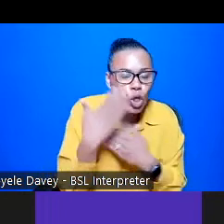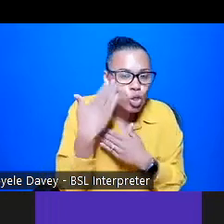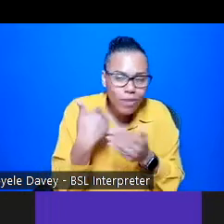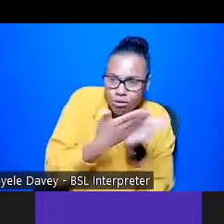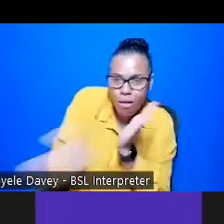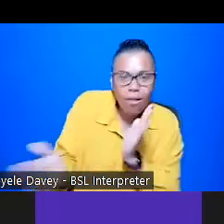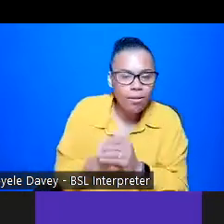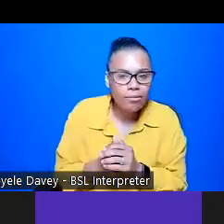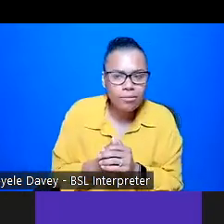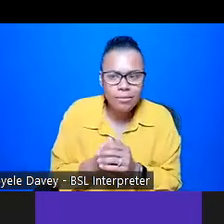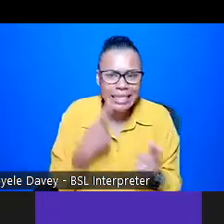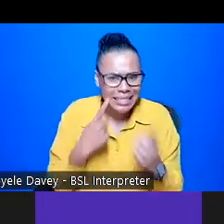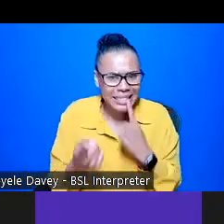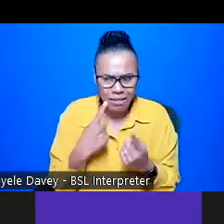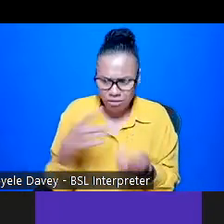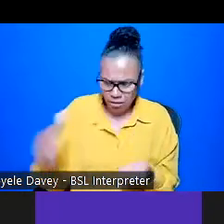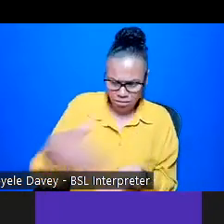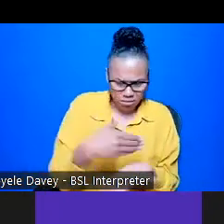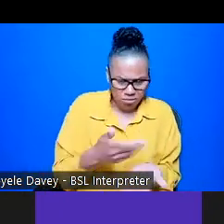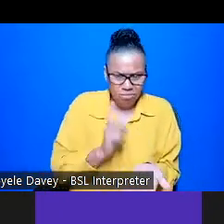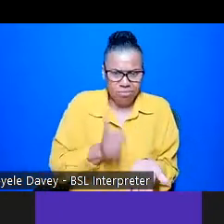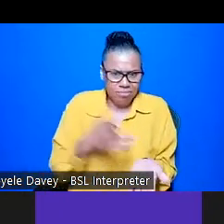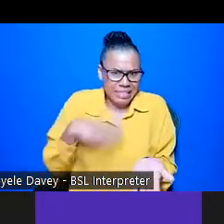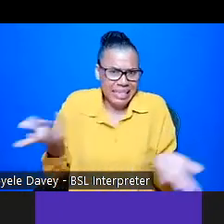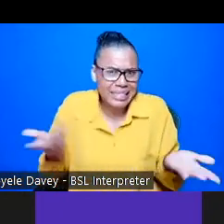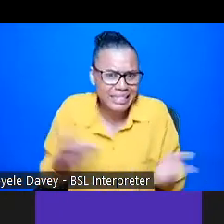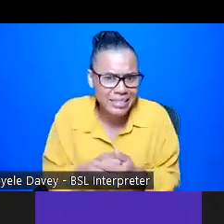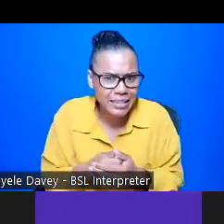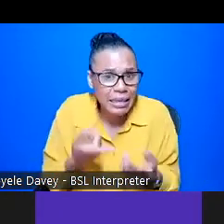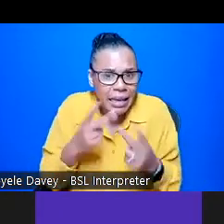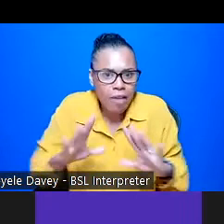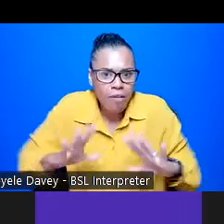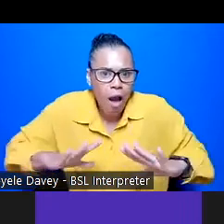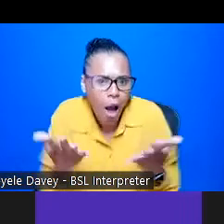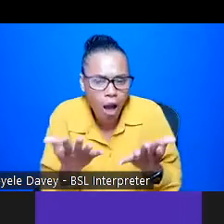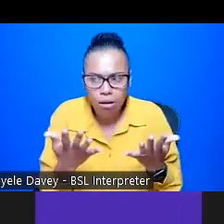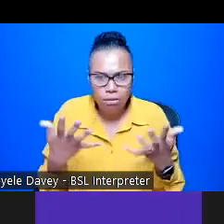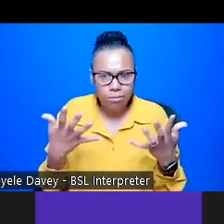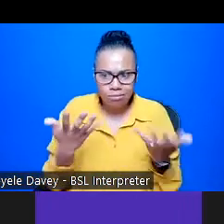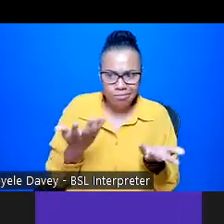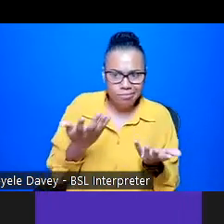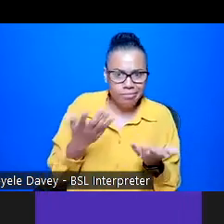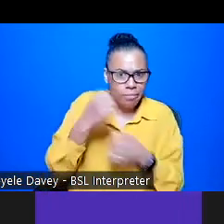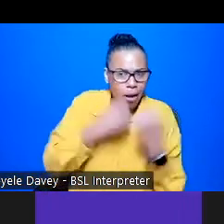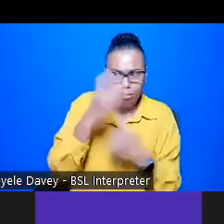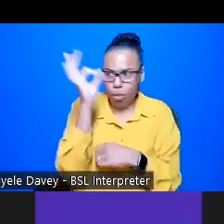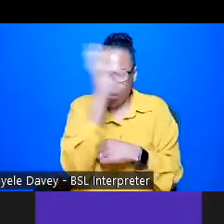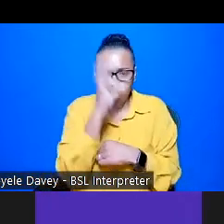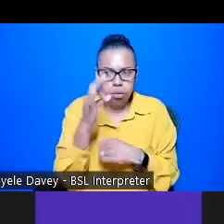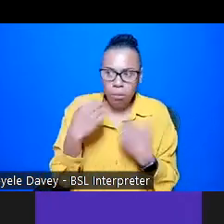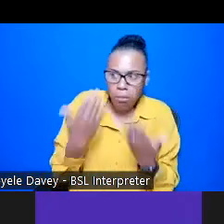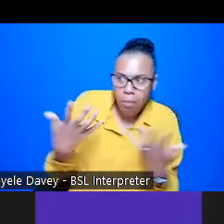given. How else are we to know what improvements are required and how to foster an environment for positive